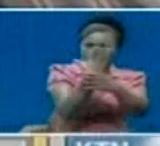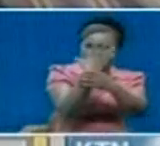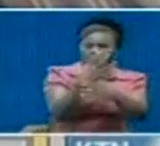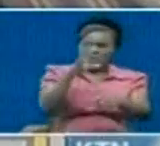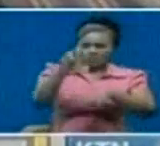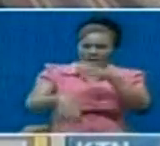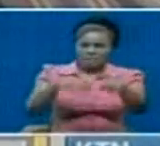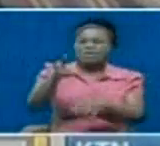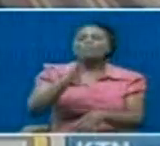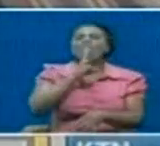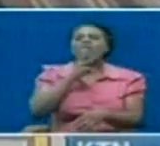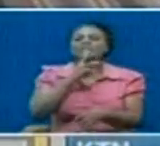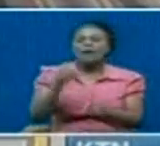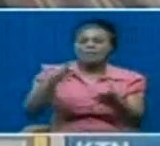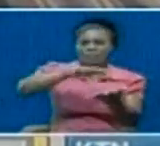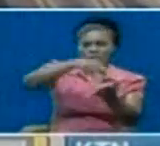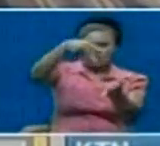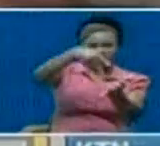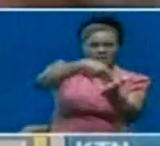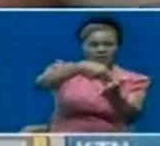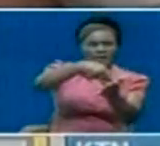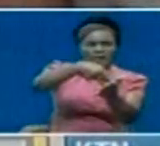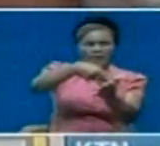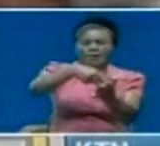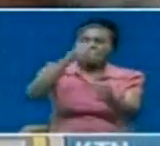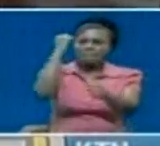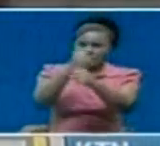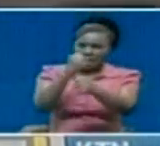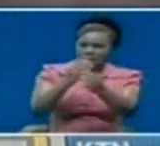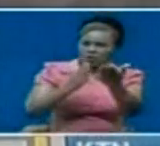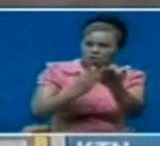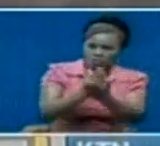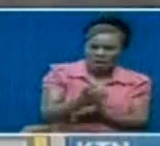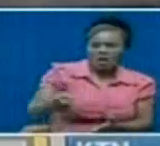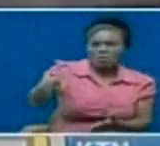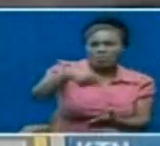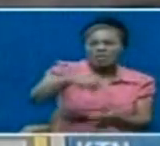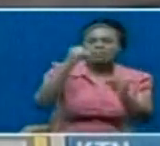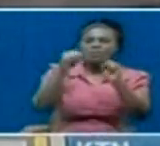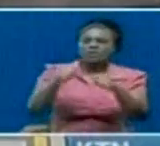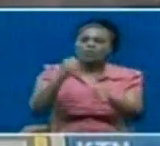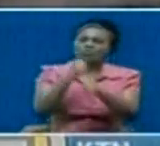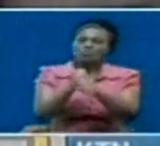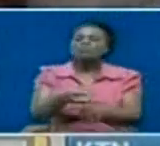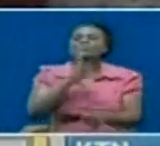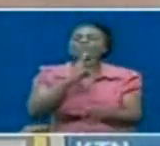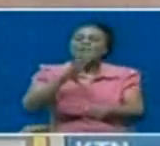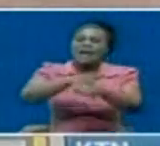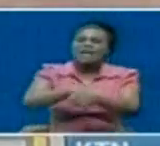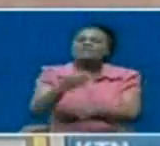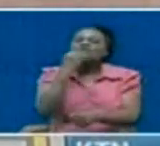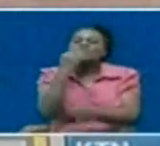projects in each and every county to ensure where we can do irrigation, let us get the food